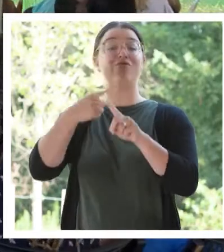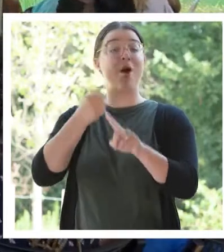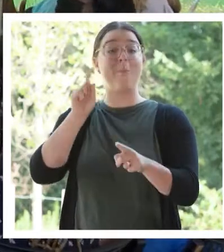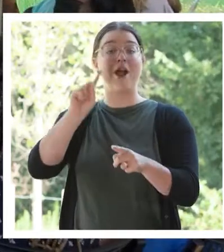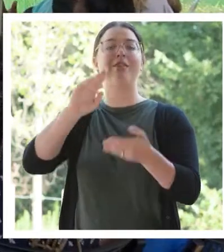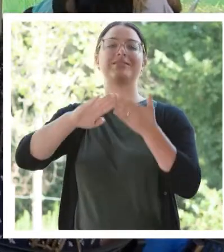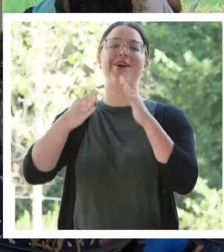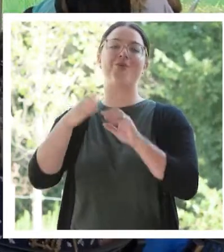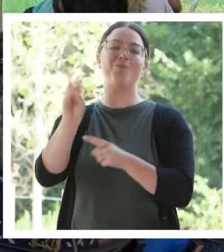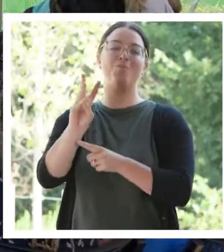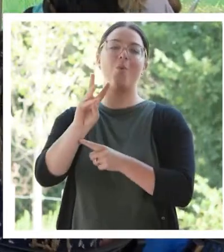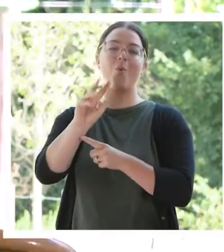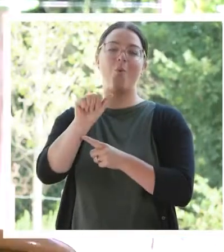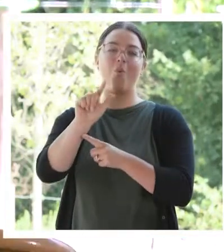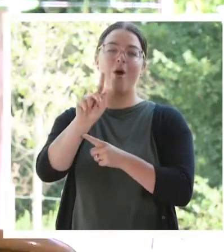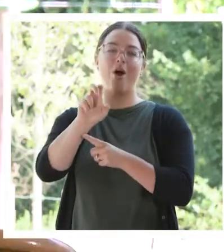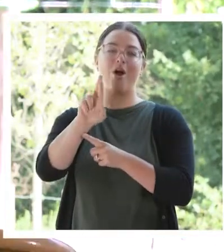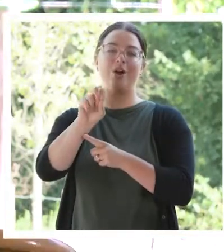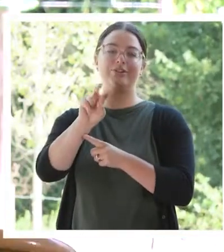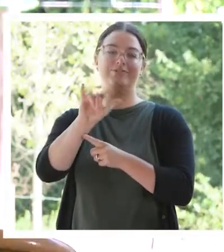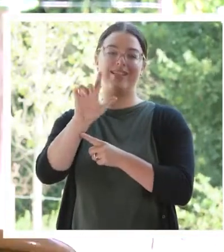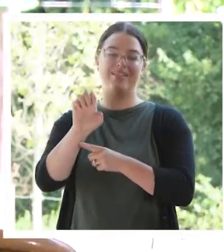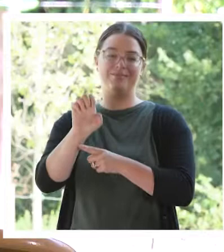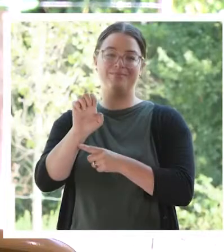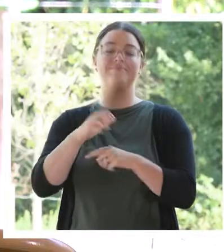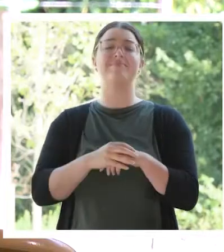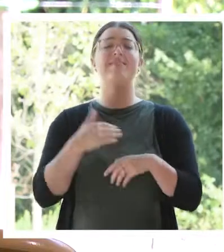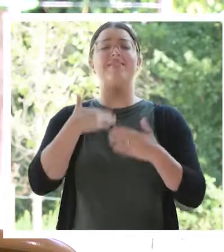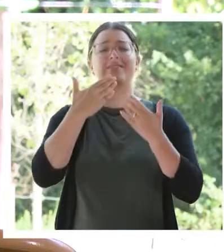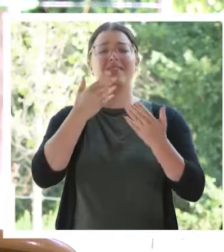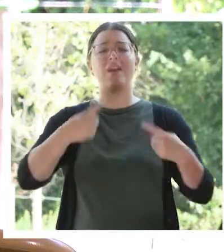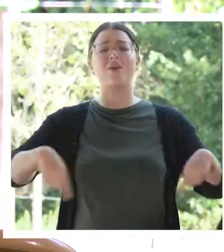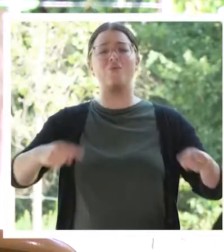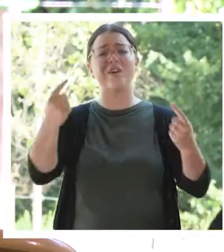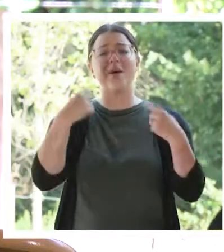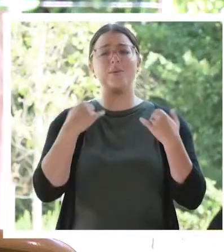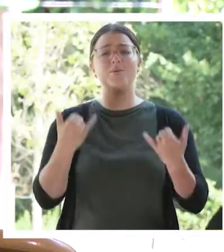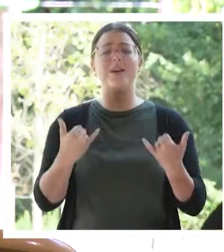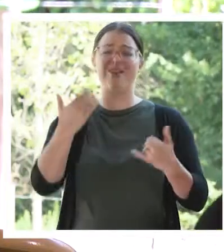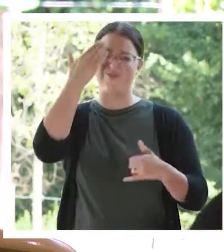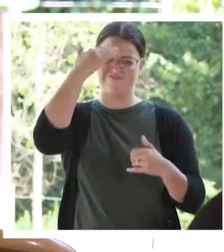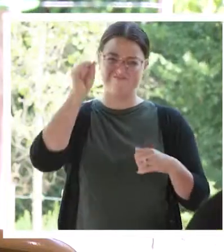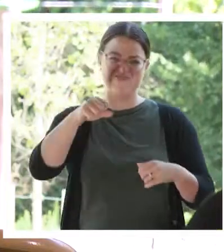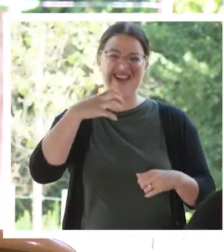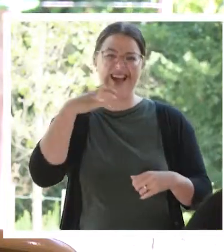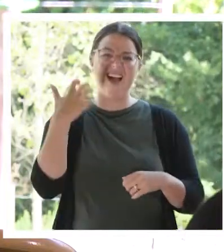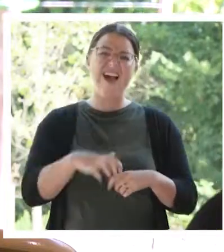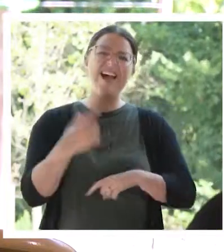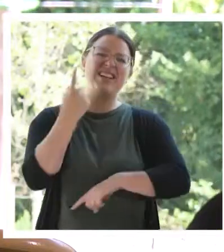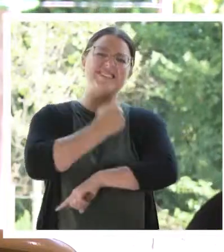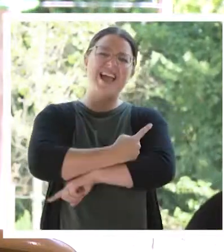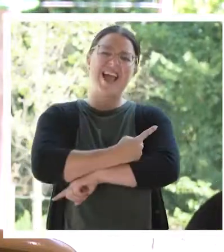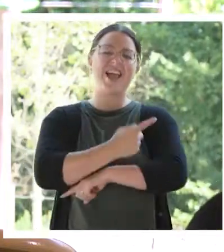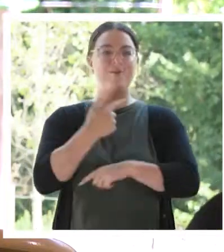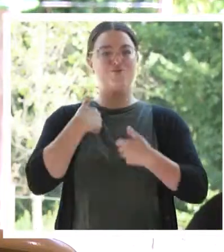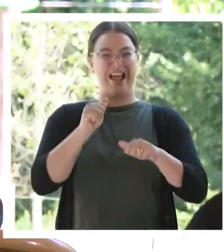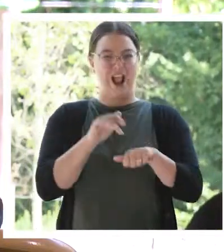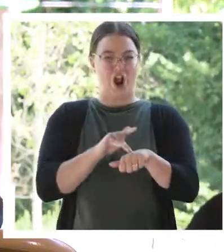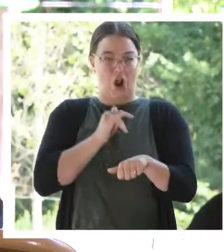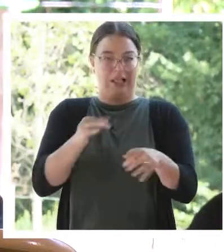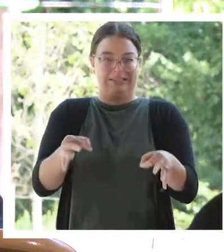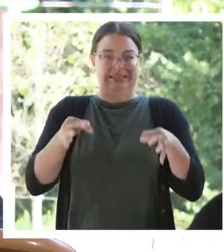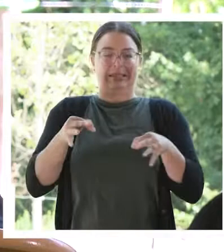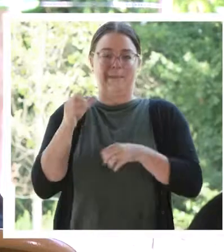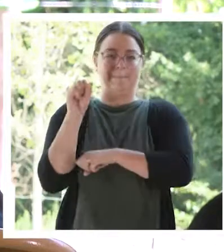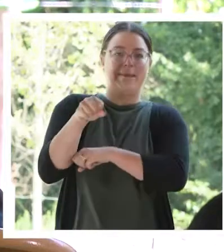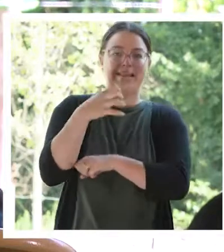Thank you, Marion. So I do want to thank everybody for coming out today. I know it's a hot day. We tried to have this early in the morning to beat the heat.